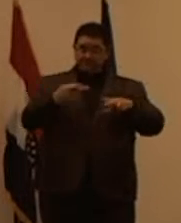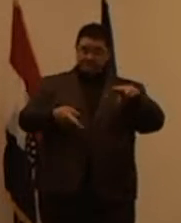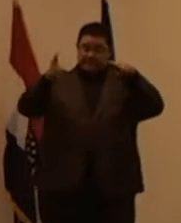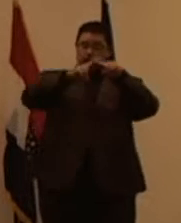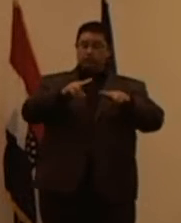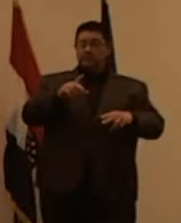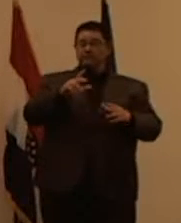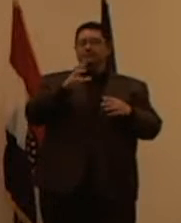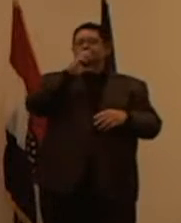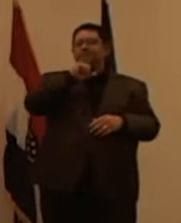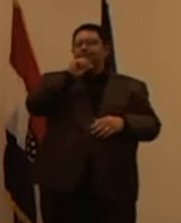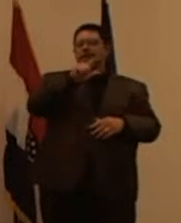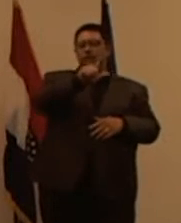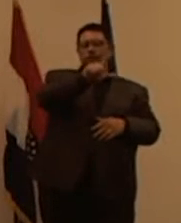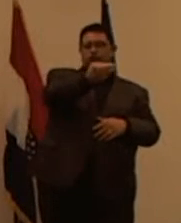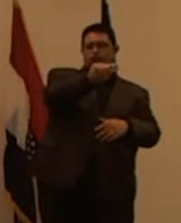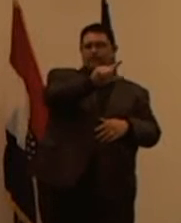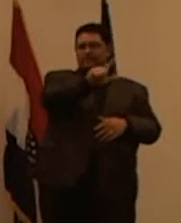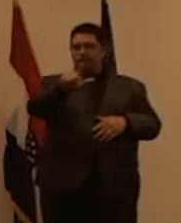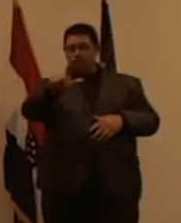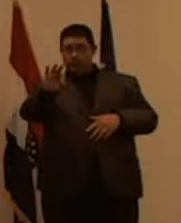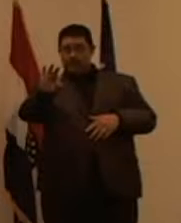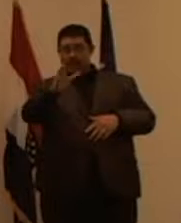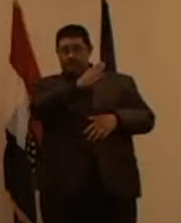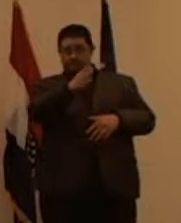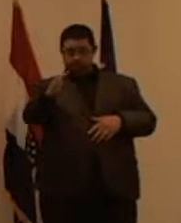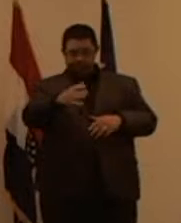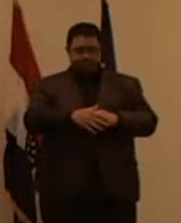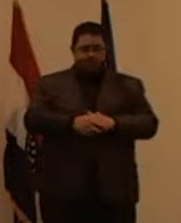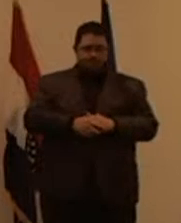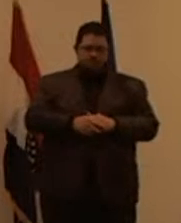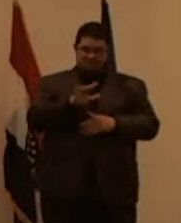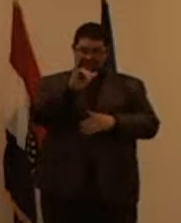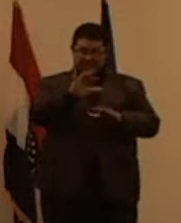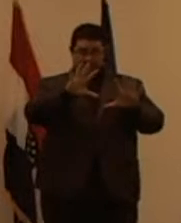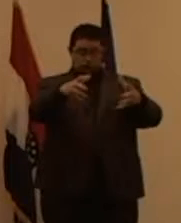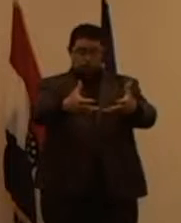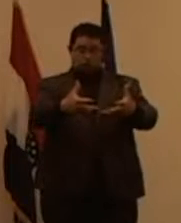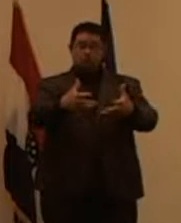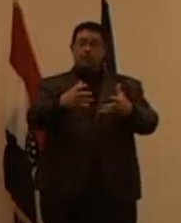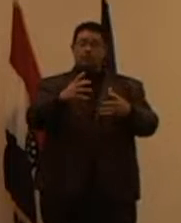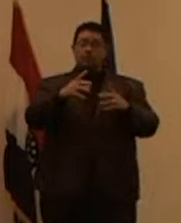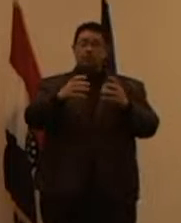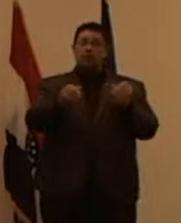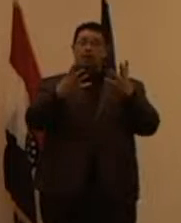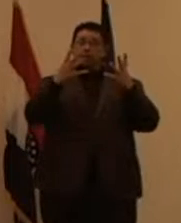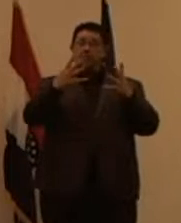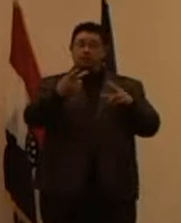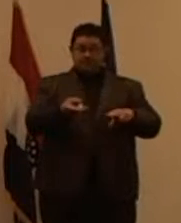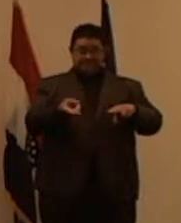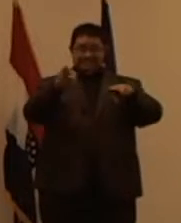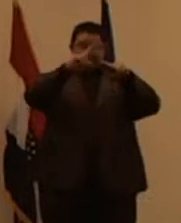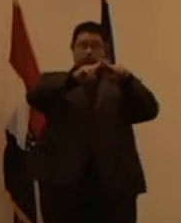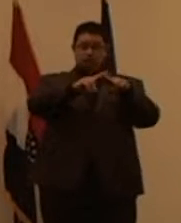29-year-old age group. In this age group, the number of positive cases of COVID-19 has increased